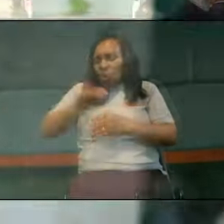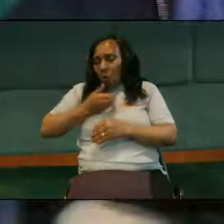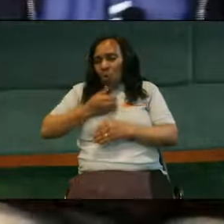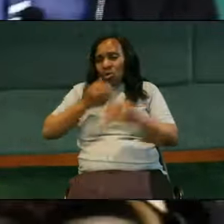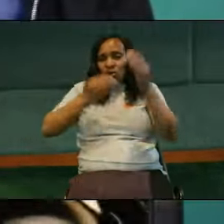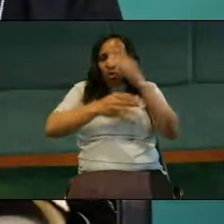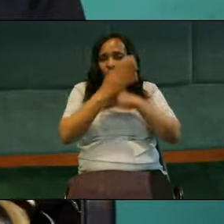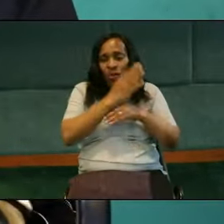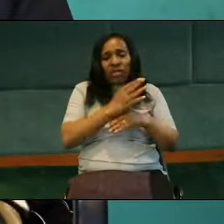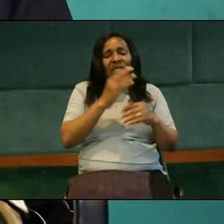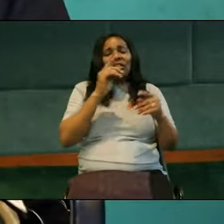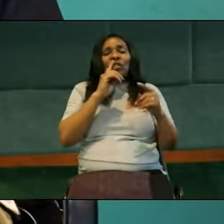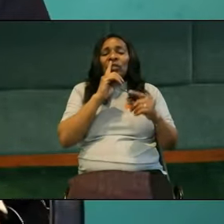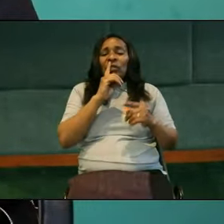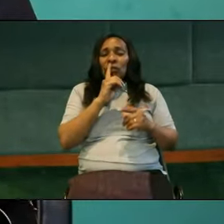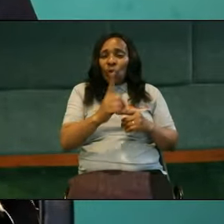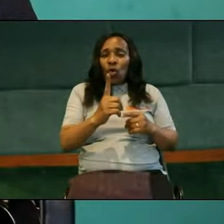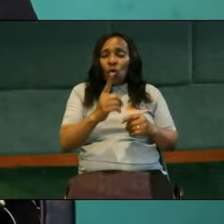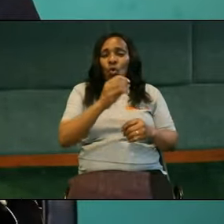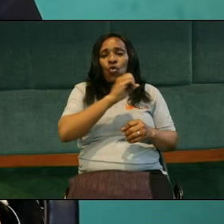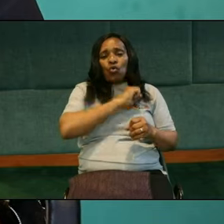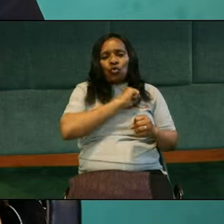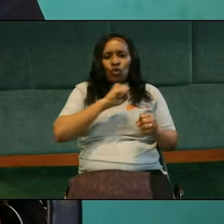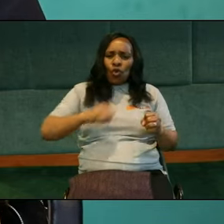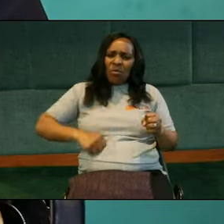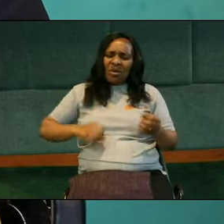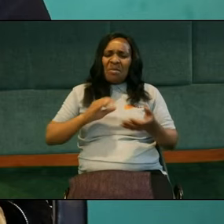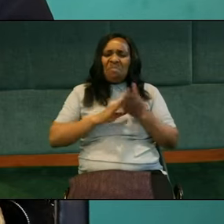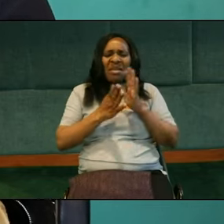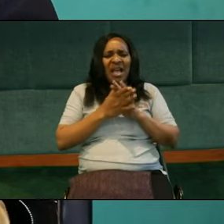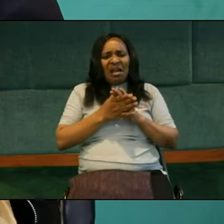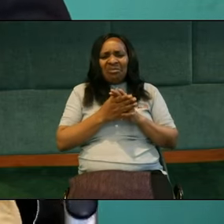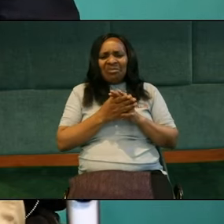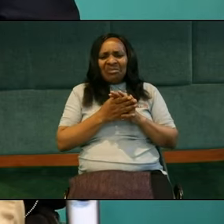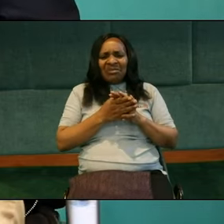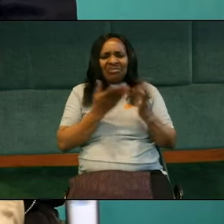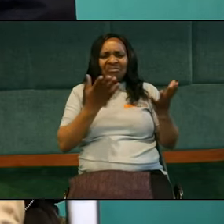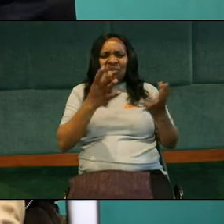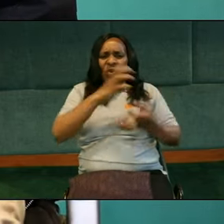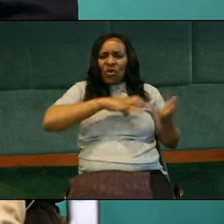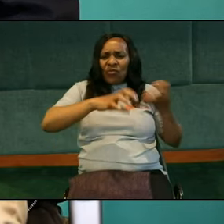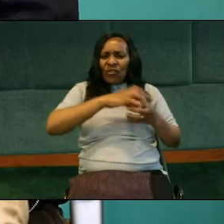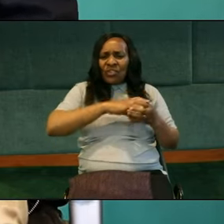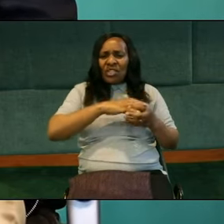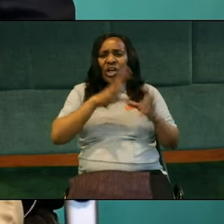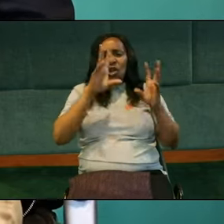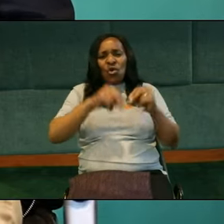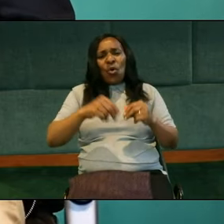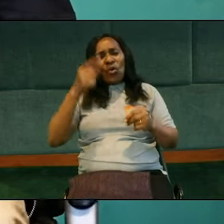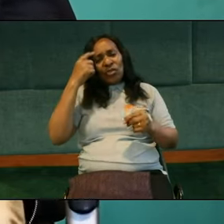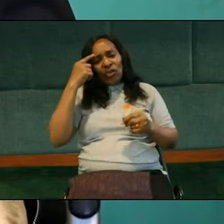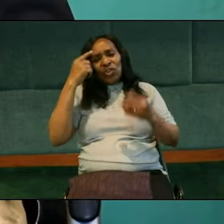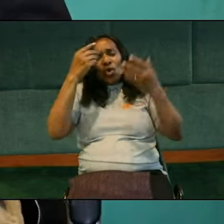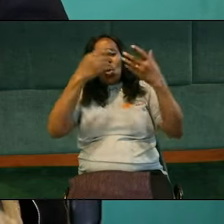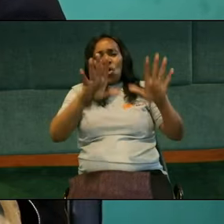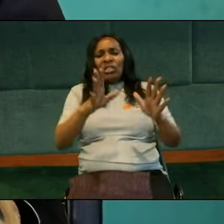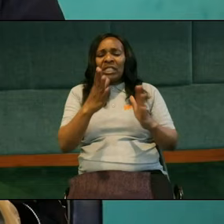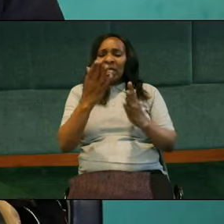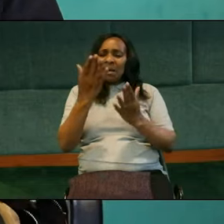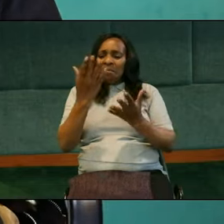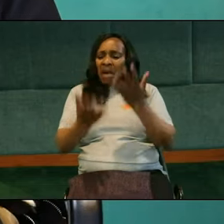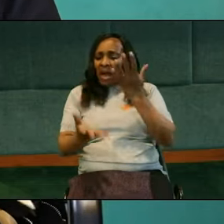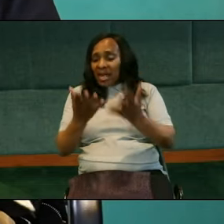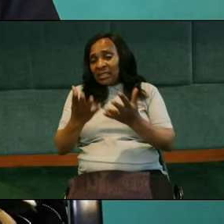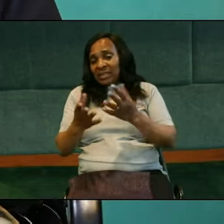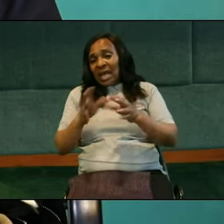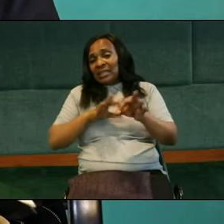Yes. Solomon became dizzy, no clarity of thought, losing his balance, as well explained by